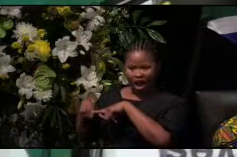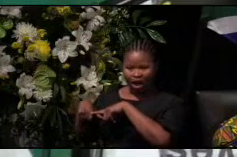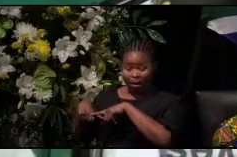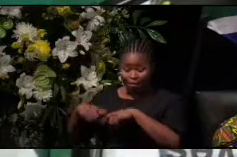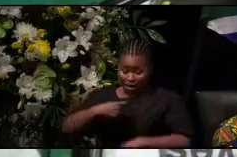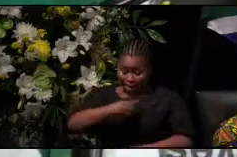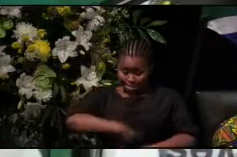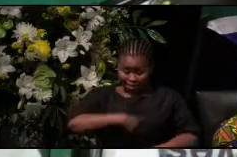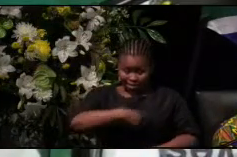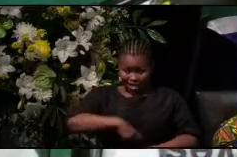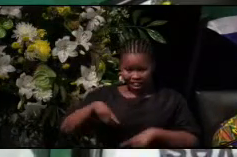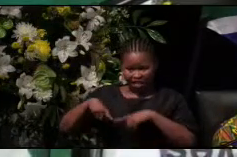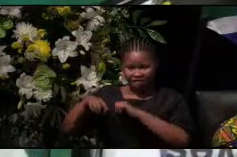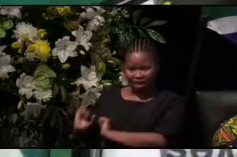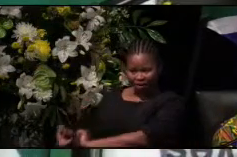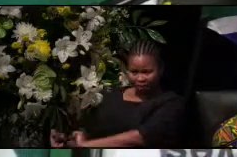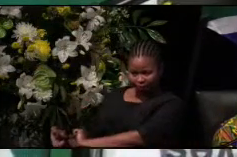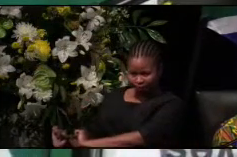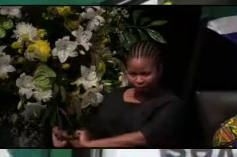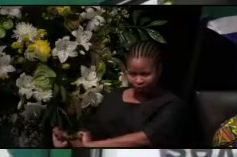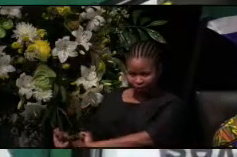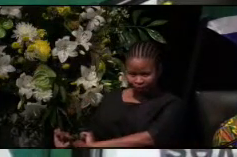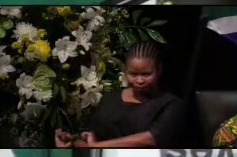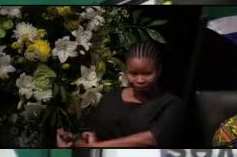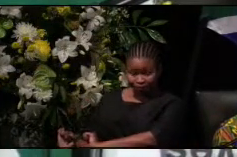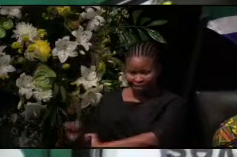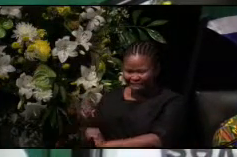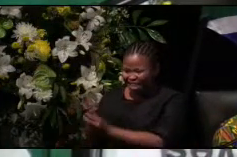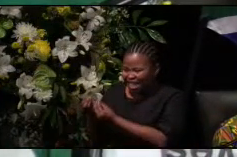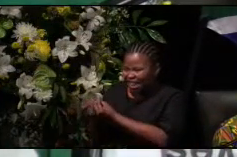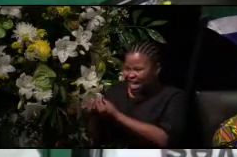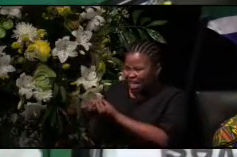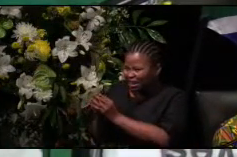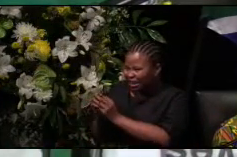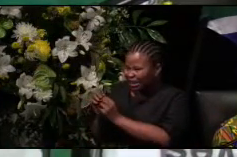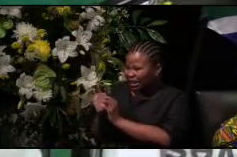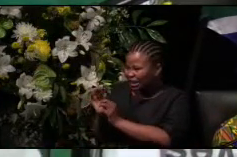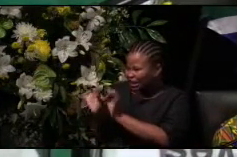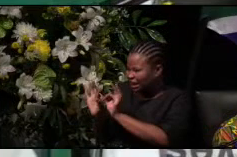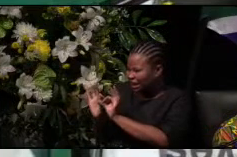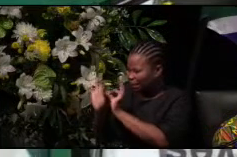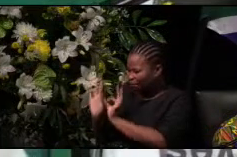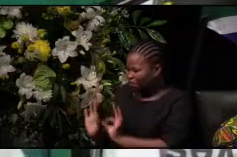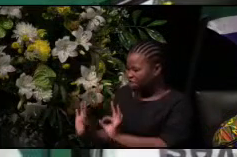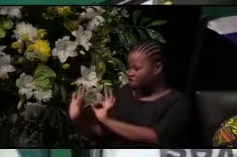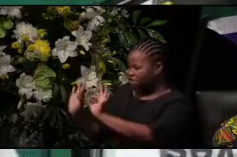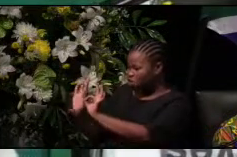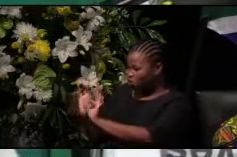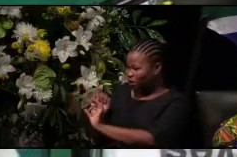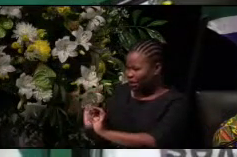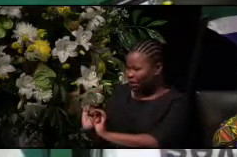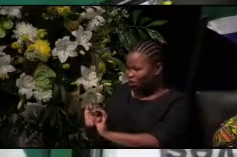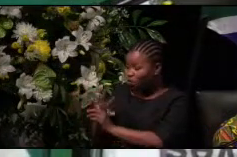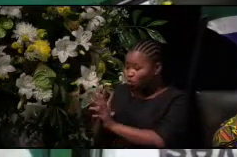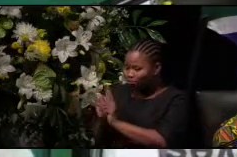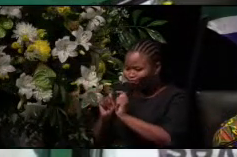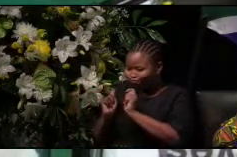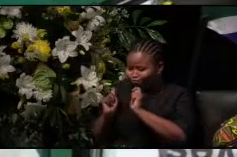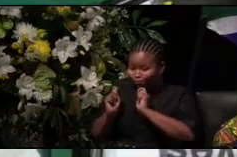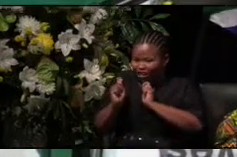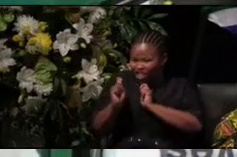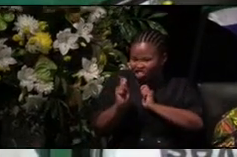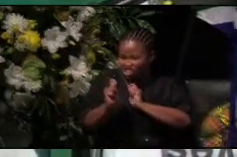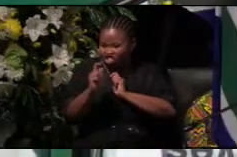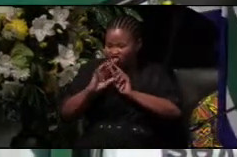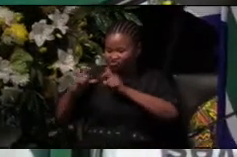also in his personal life these are some of the values and these values will transcend